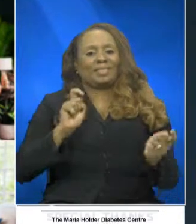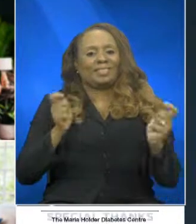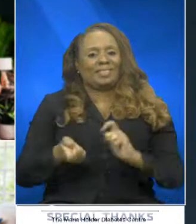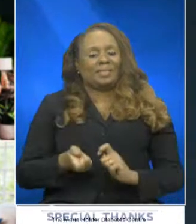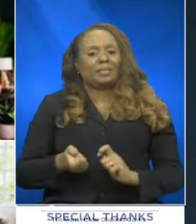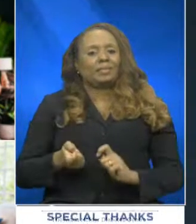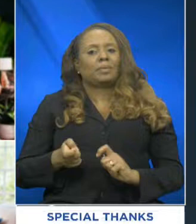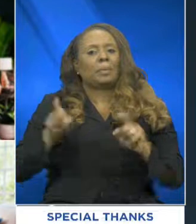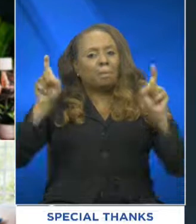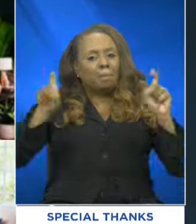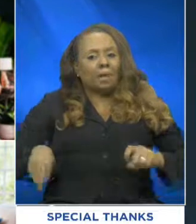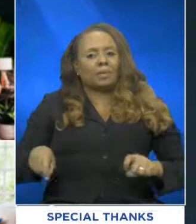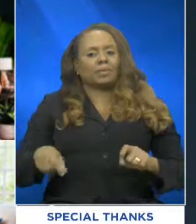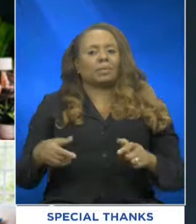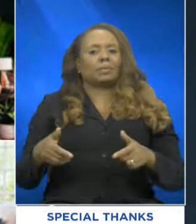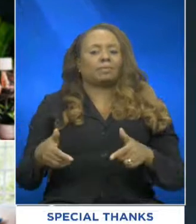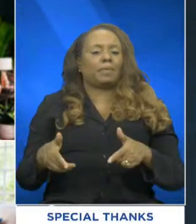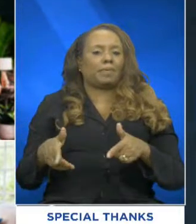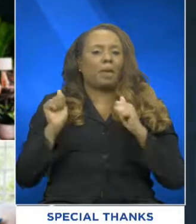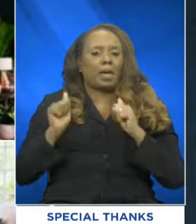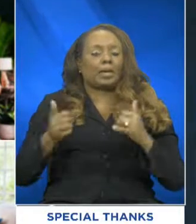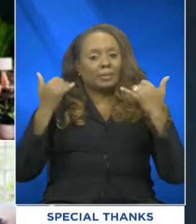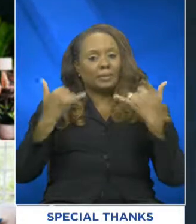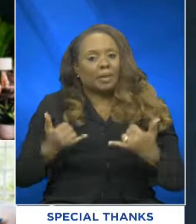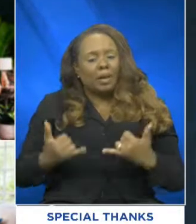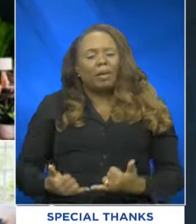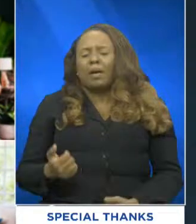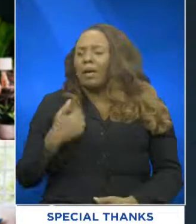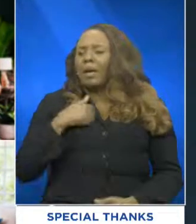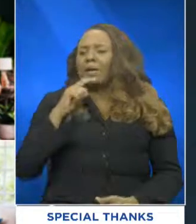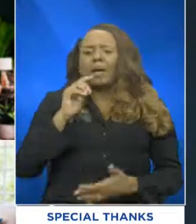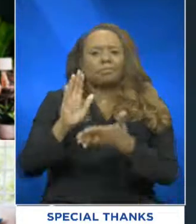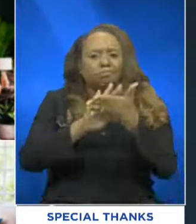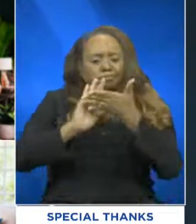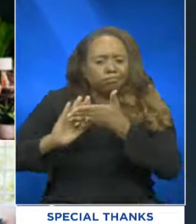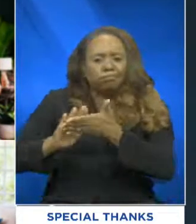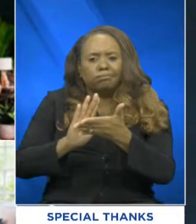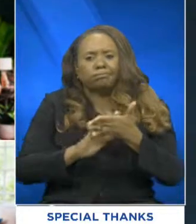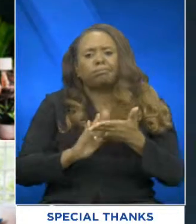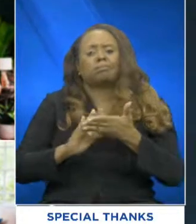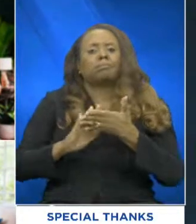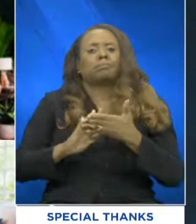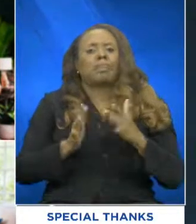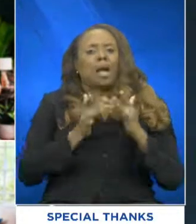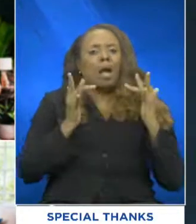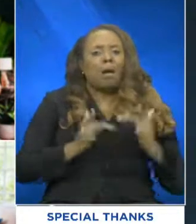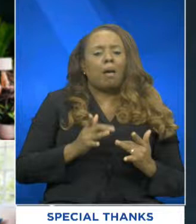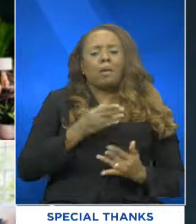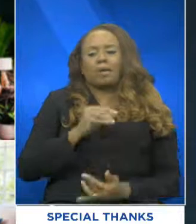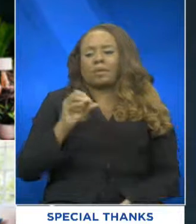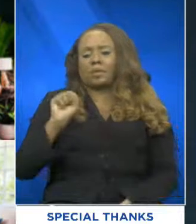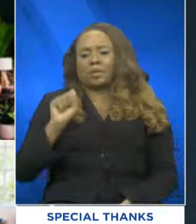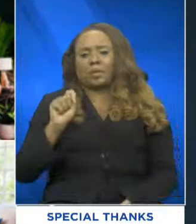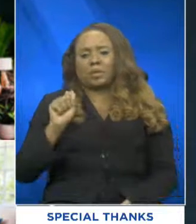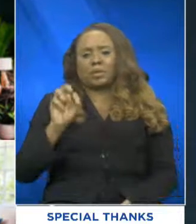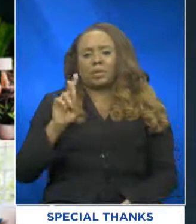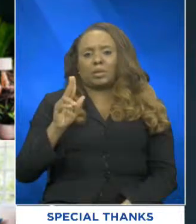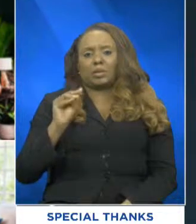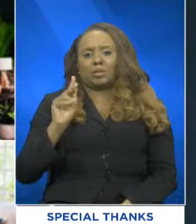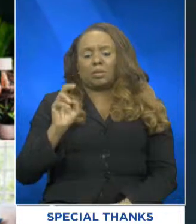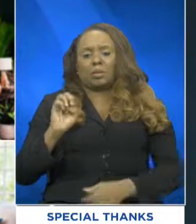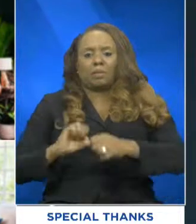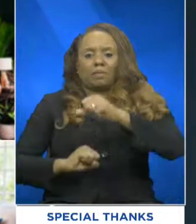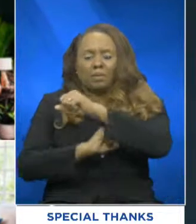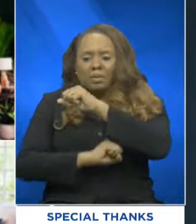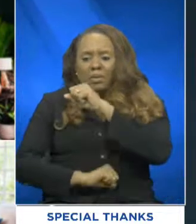Okay? And I salute the Heart and Stroke Foundation for starting it in the childhood, when people are